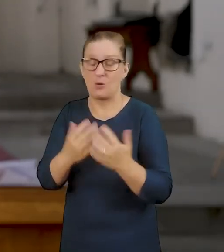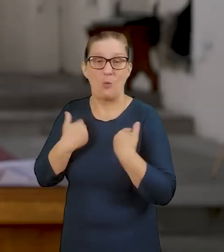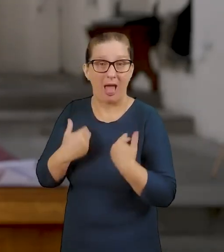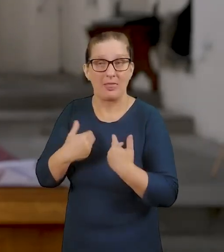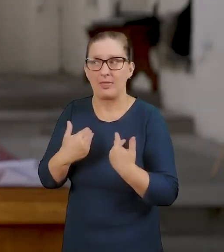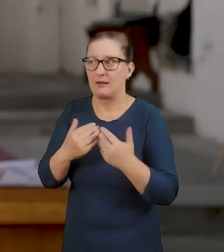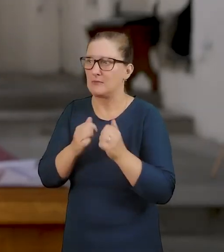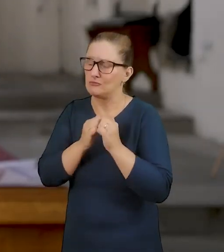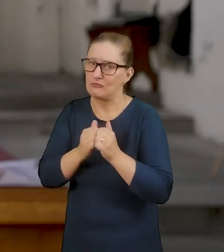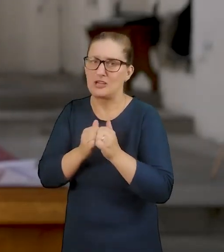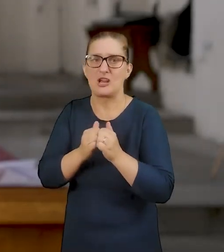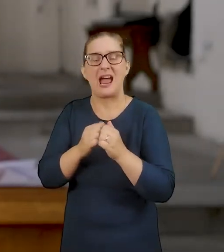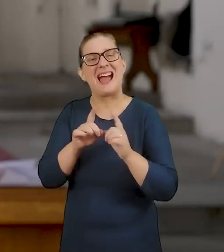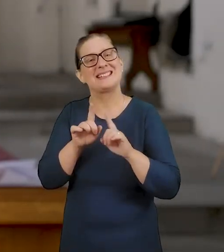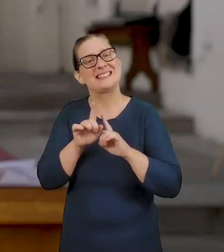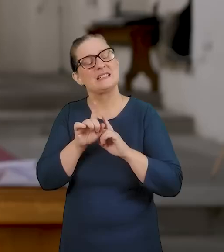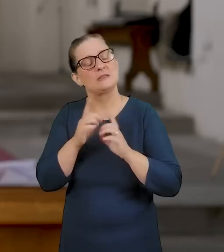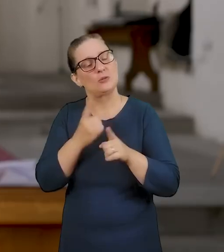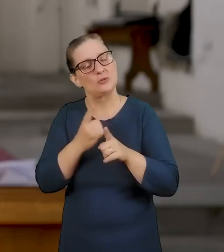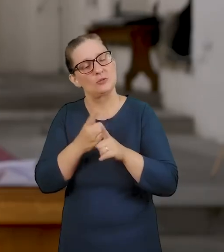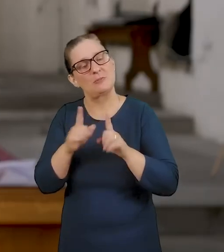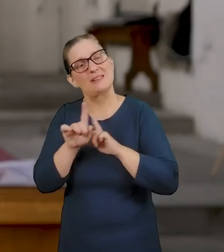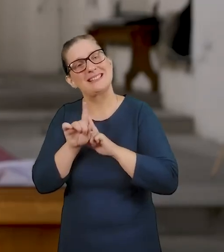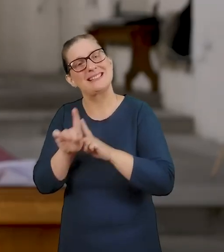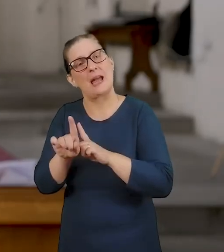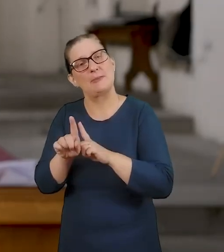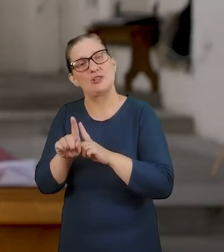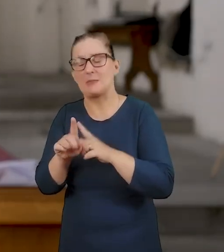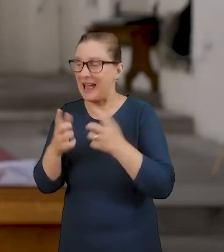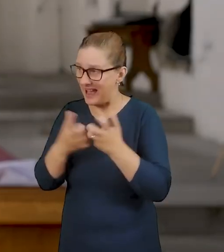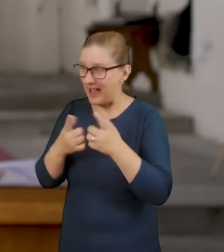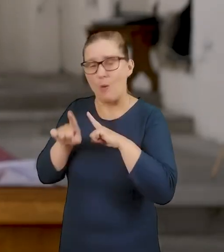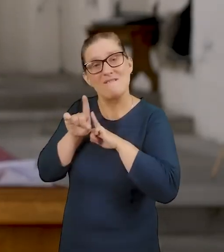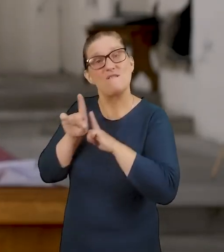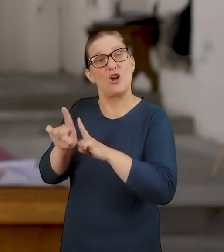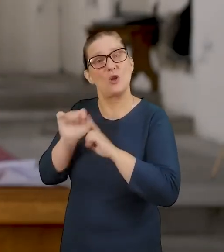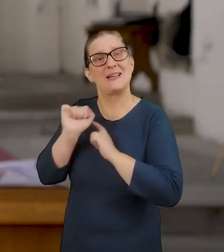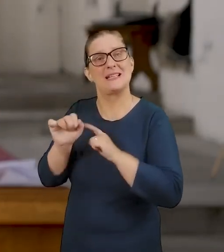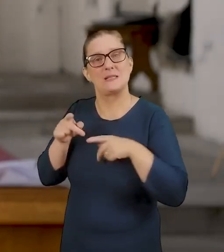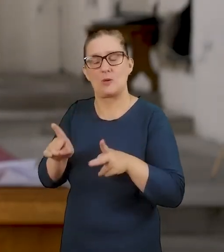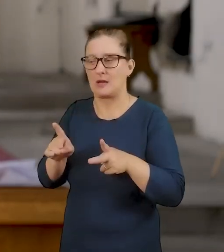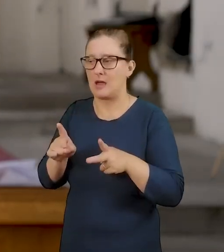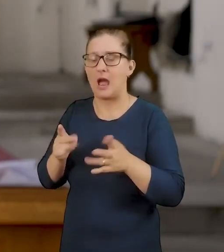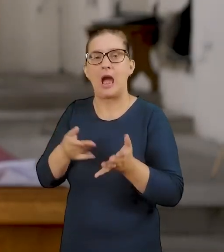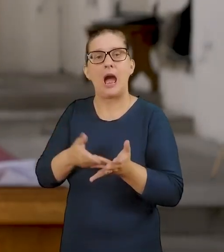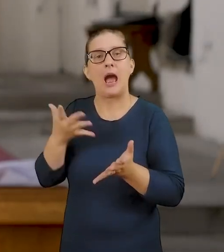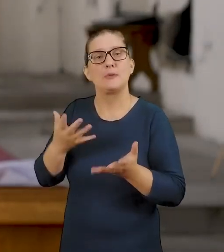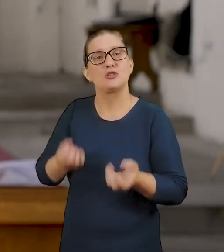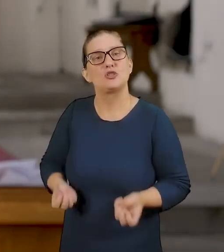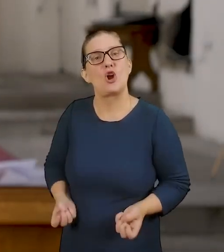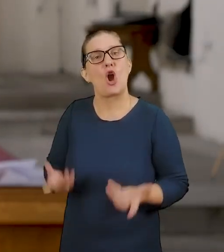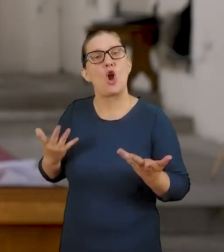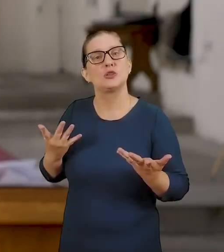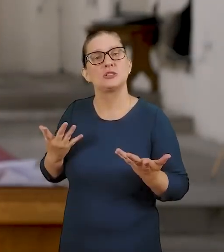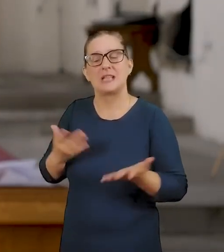wealth. It's also about treasure and discipleship. And by discipleship, I mean what it means to follow the way of Jesus, what